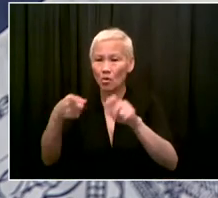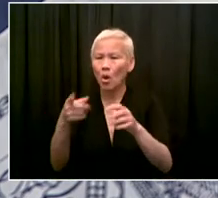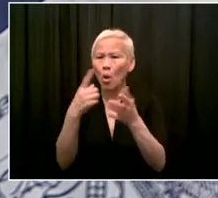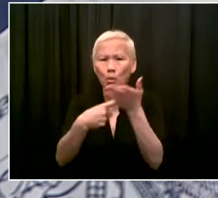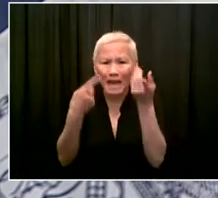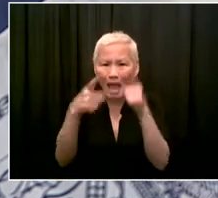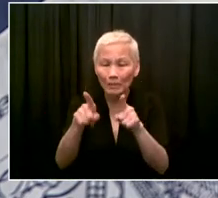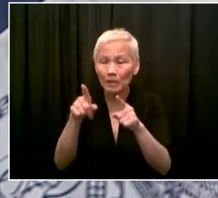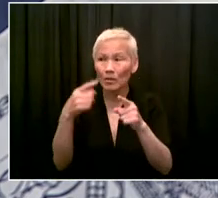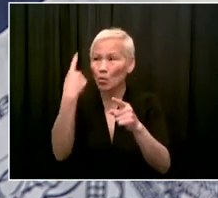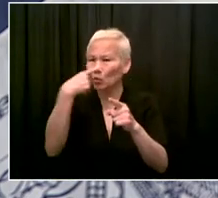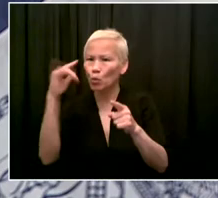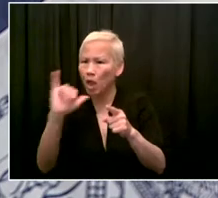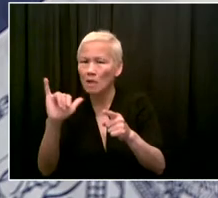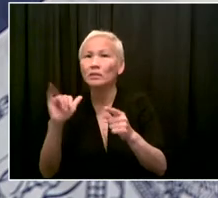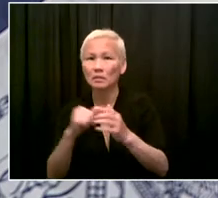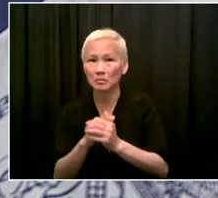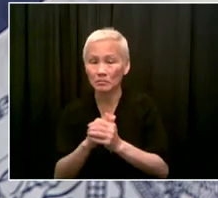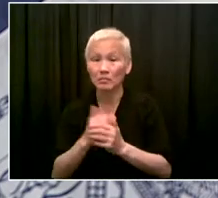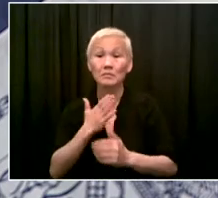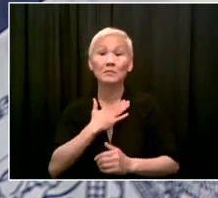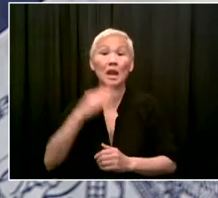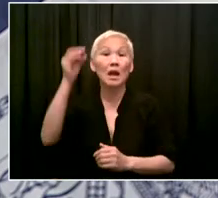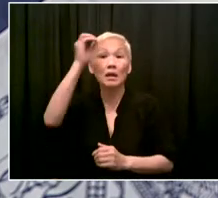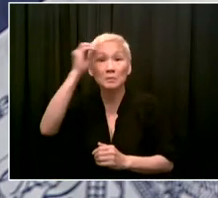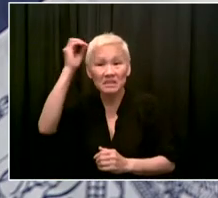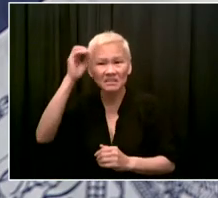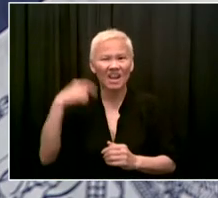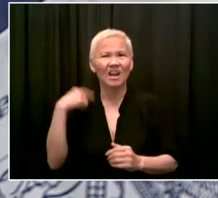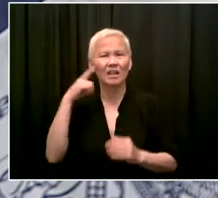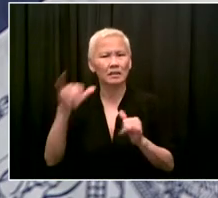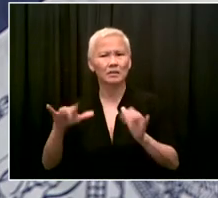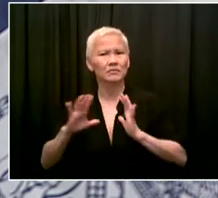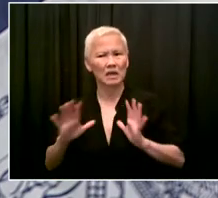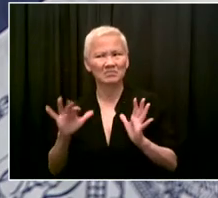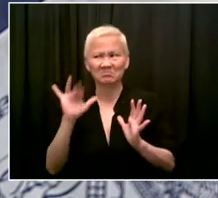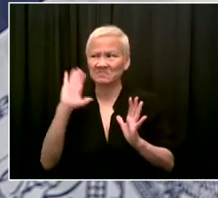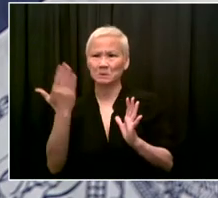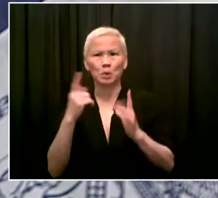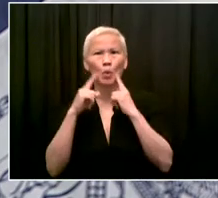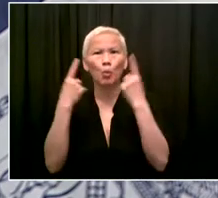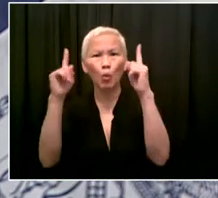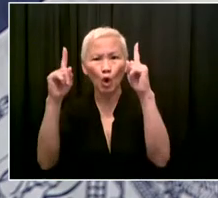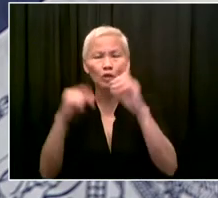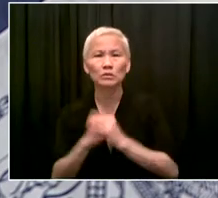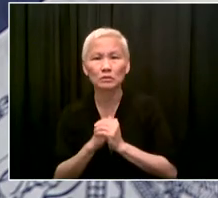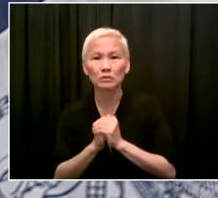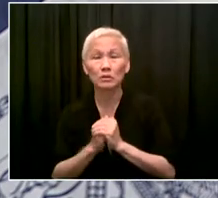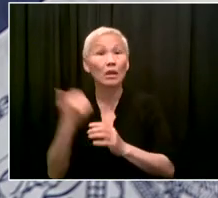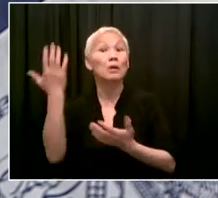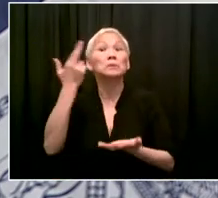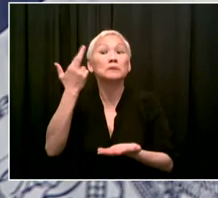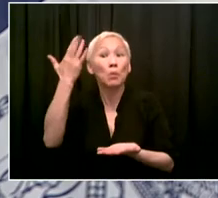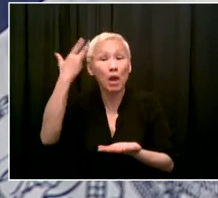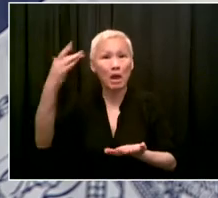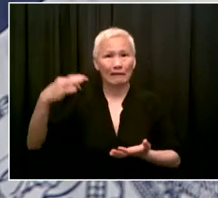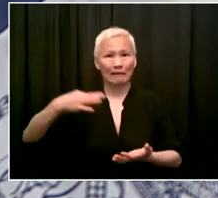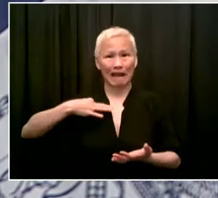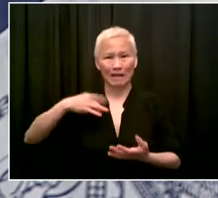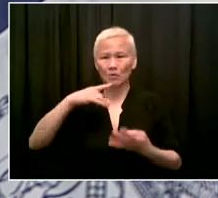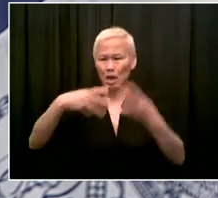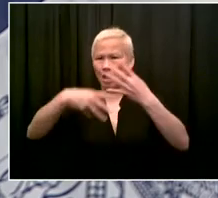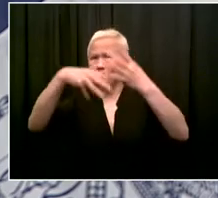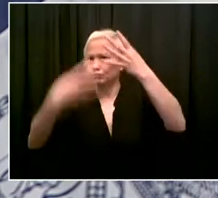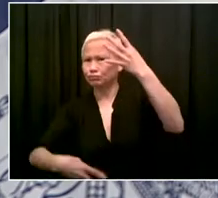this worked. I'll tell you why. We had the most diverse mayoral field in the history of New York City. That's a really good